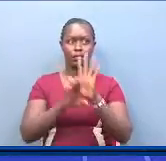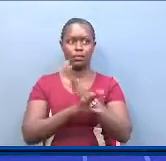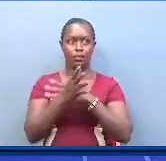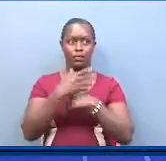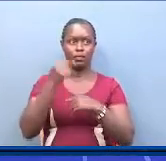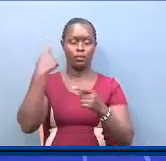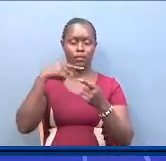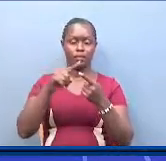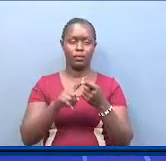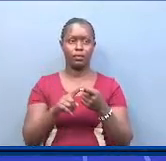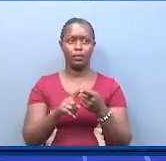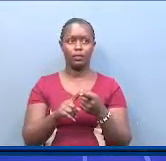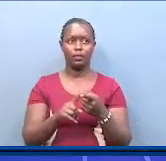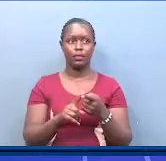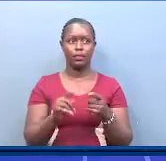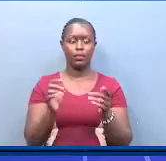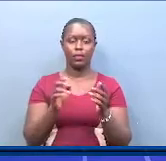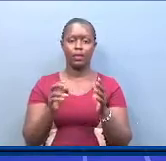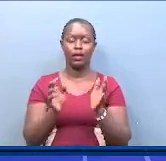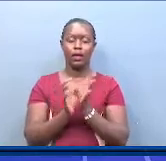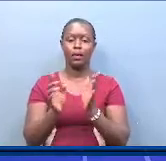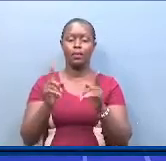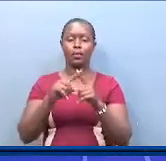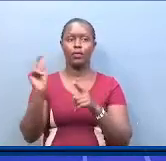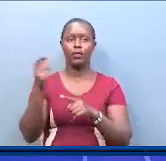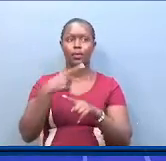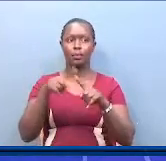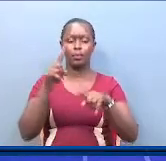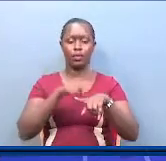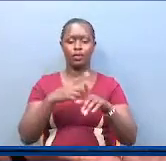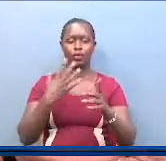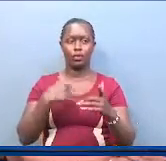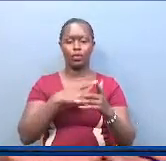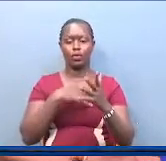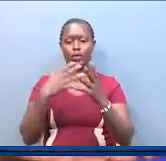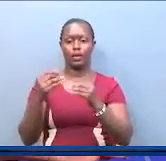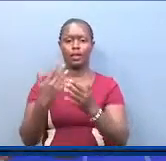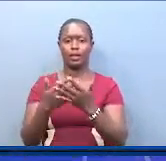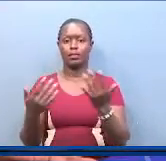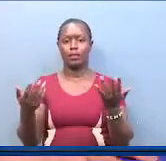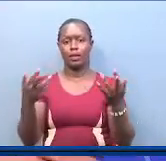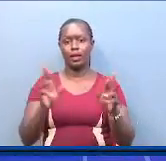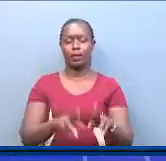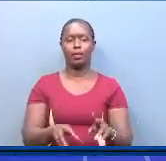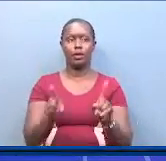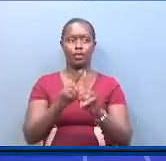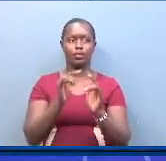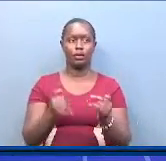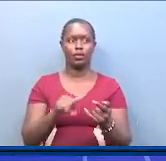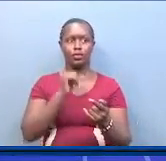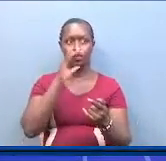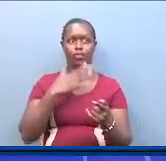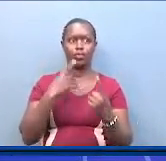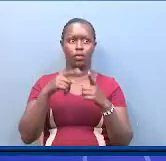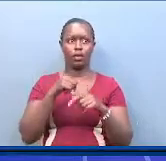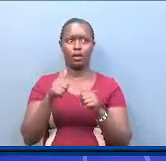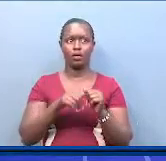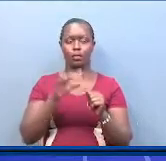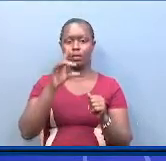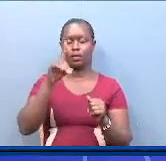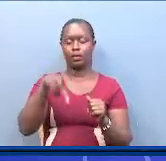president of the Republic of Kenya. But when he went there, something happened. And now he does not even talk about